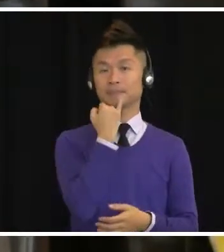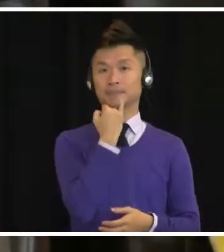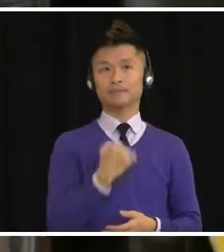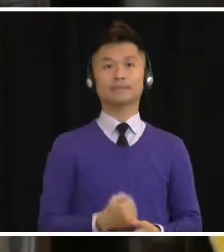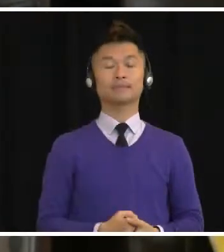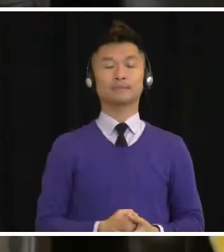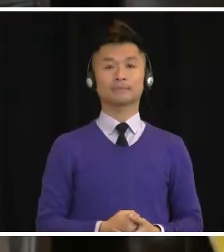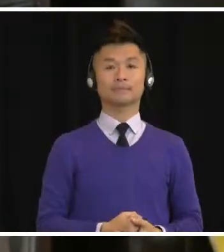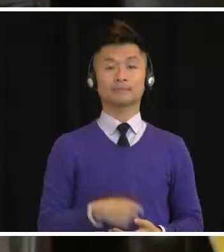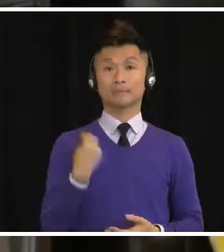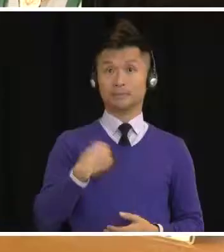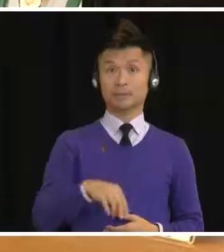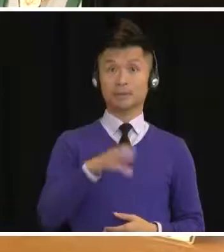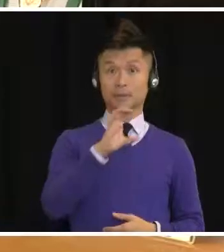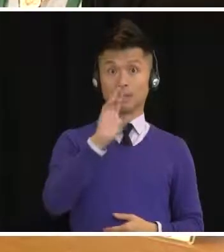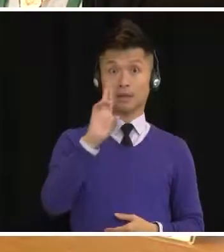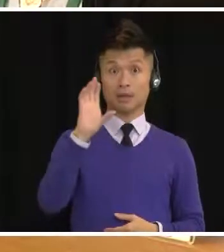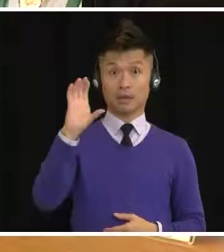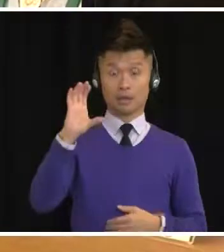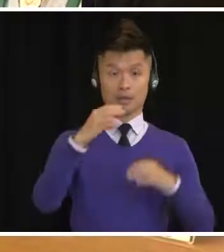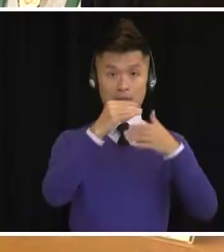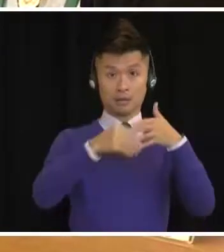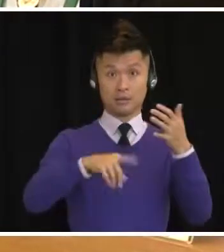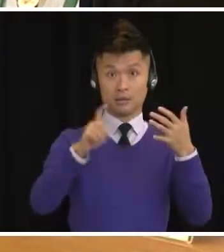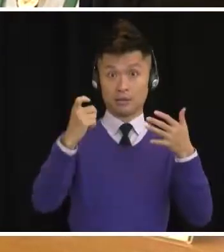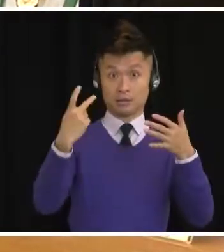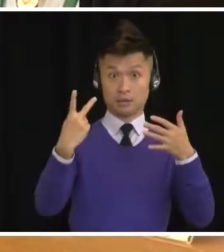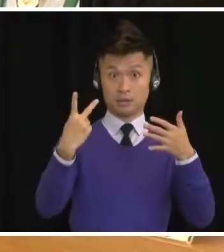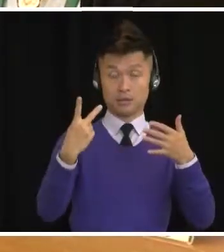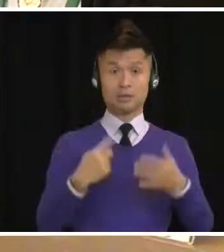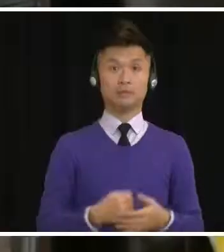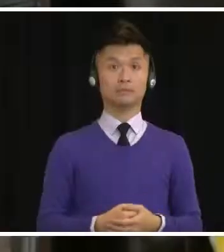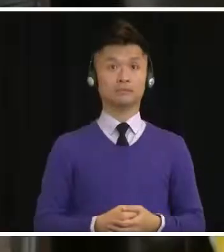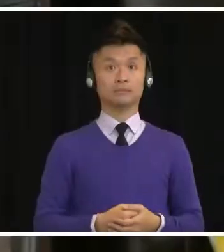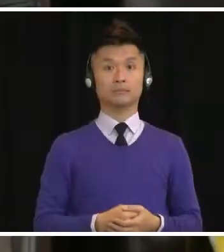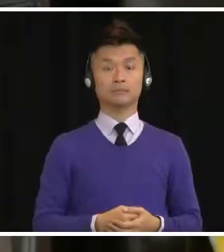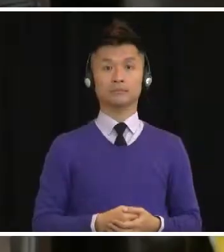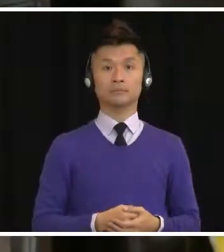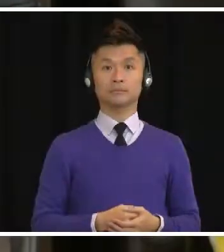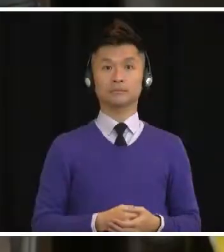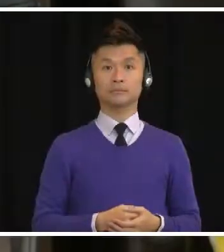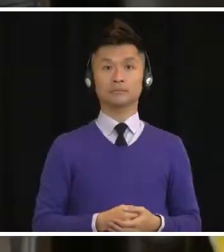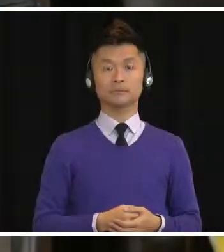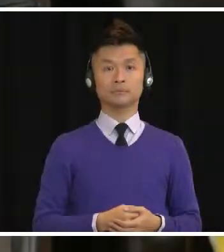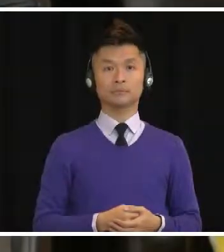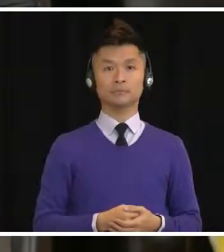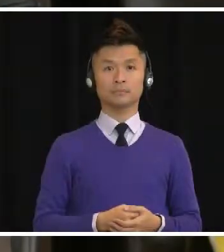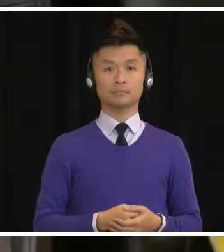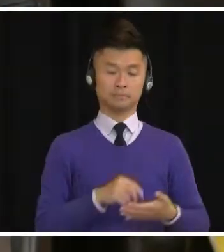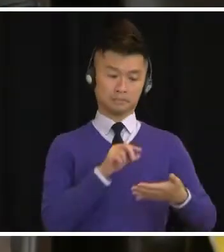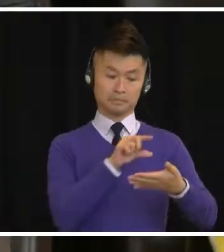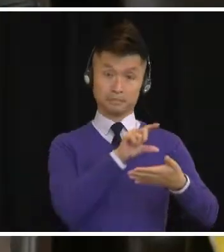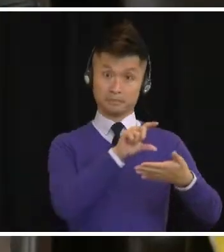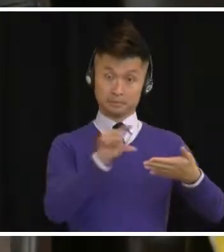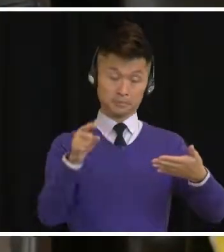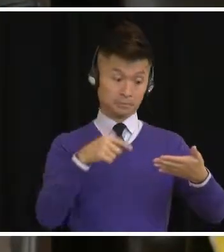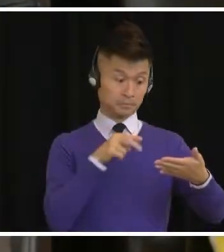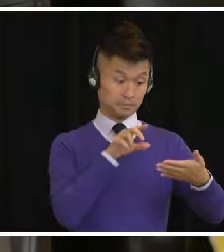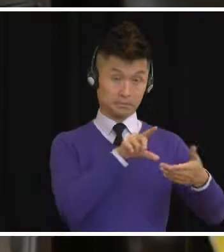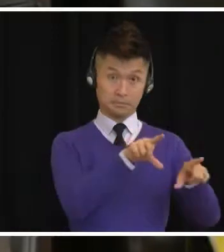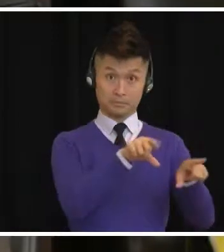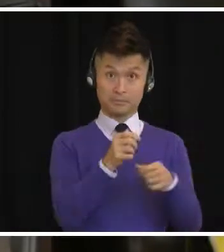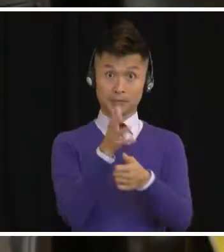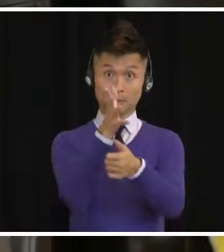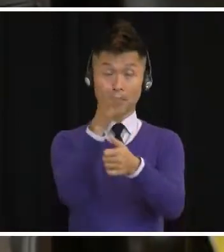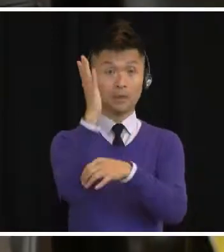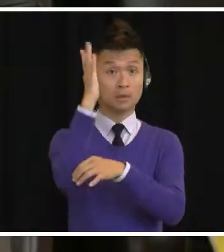issue for us is the willingness of the government to establish a National Children's Council or some type of institution